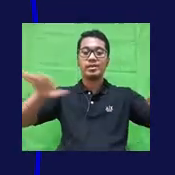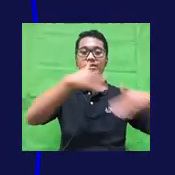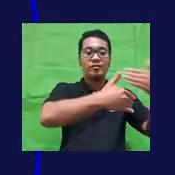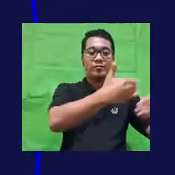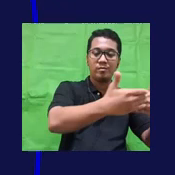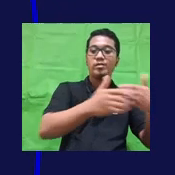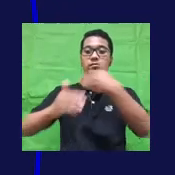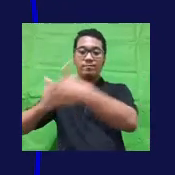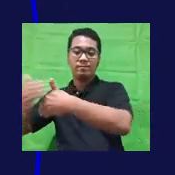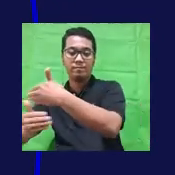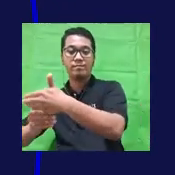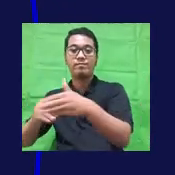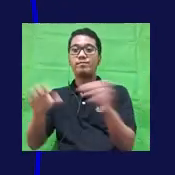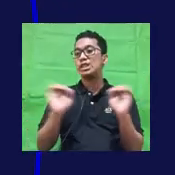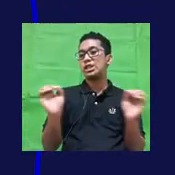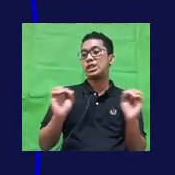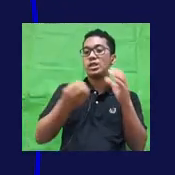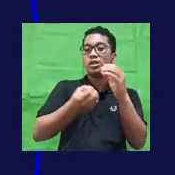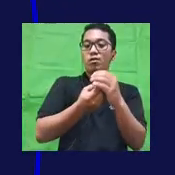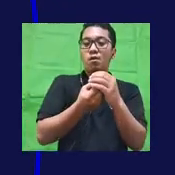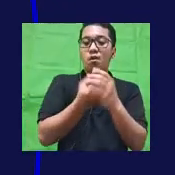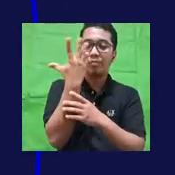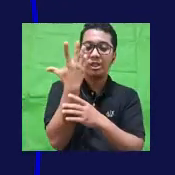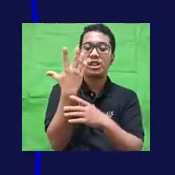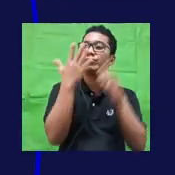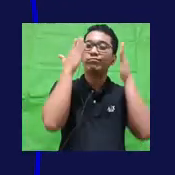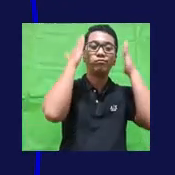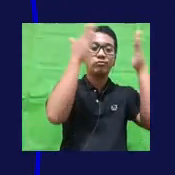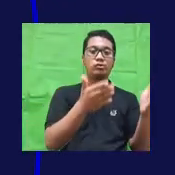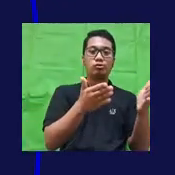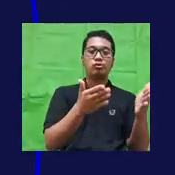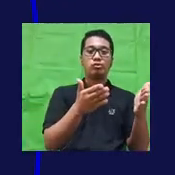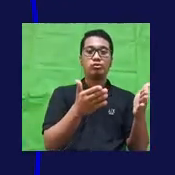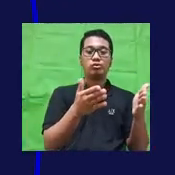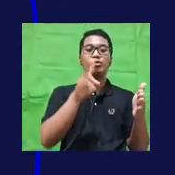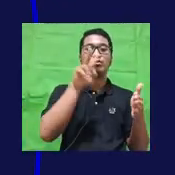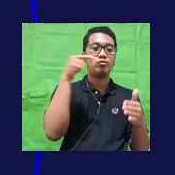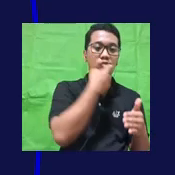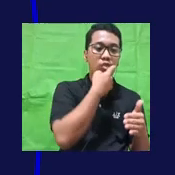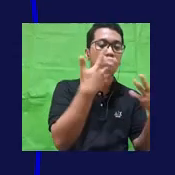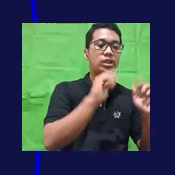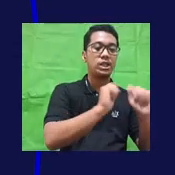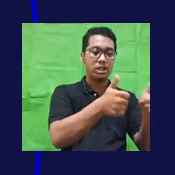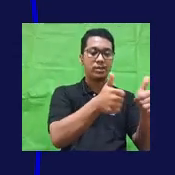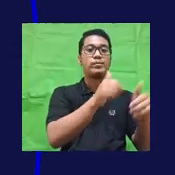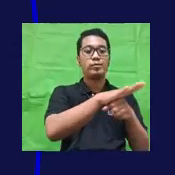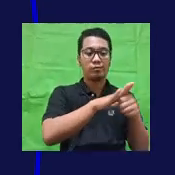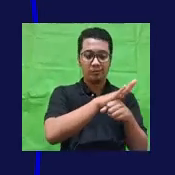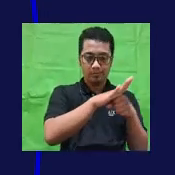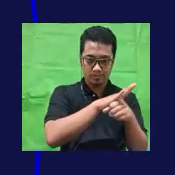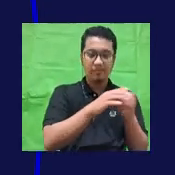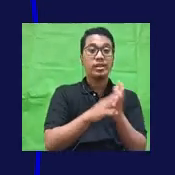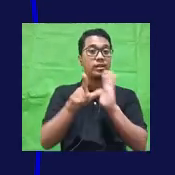outcome specifically of it. And 2 weeks were already enough time for this process. While in